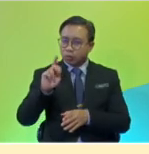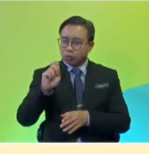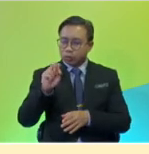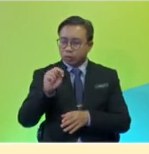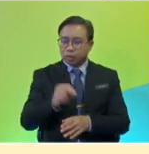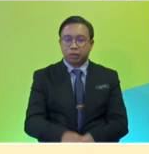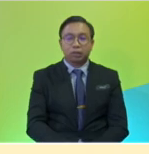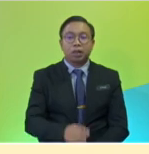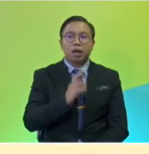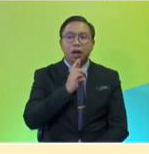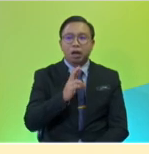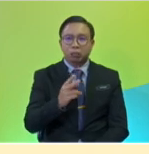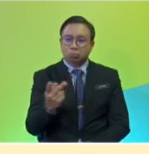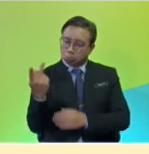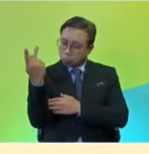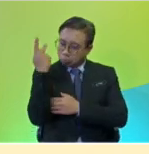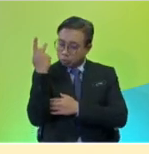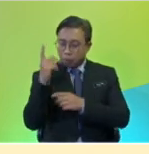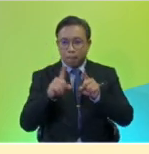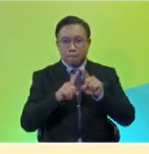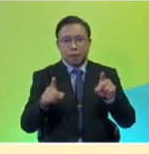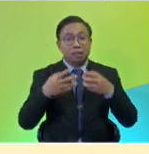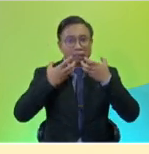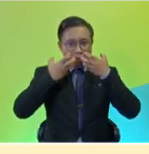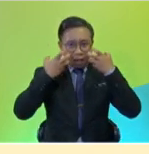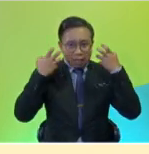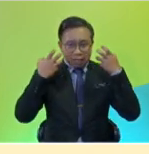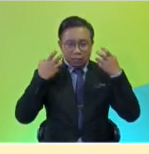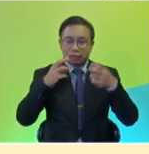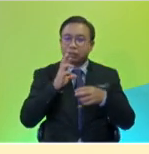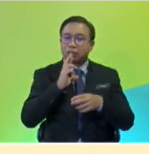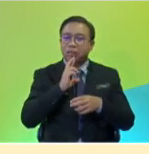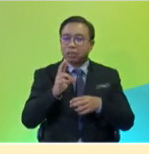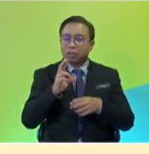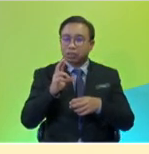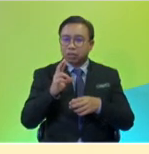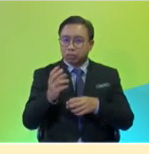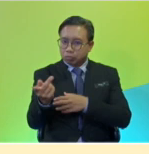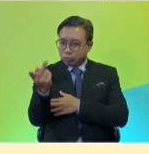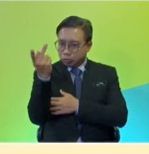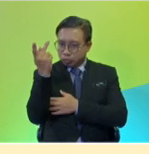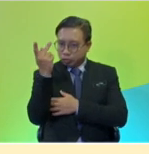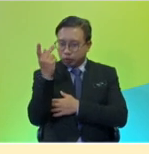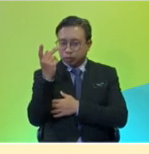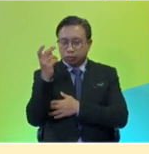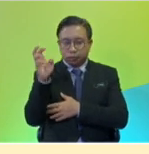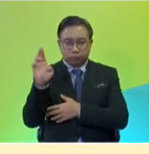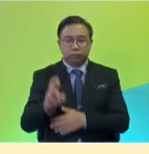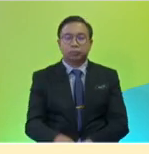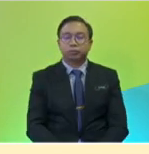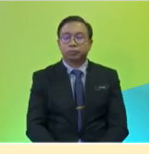Orangutans are tough, but tiger are tougher. Orangutan. Orang is very famous, yeah.